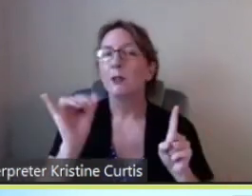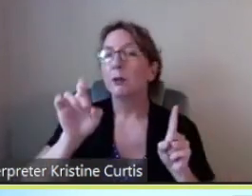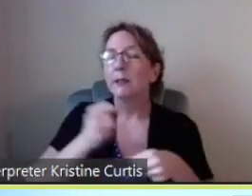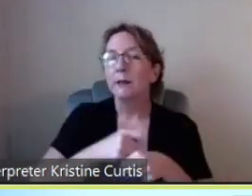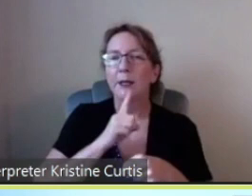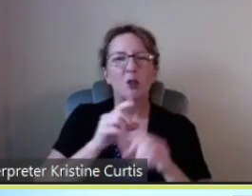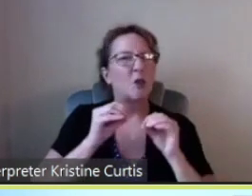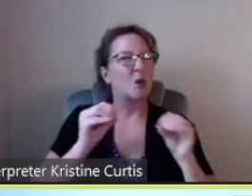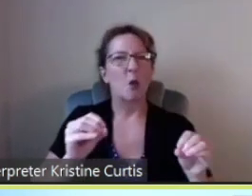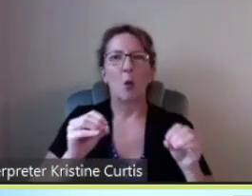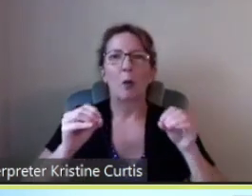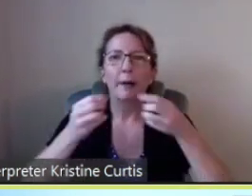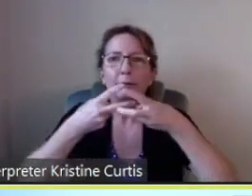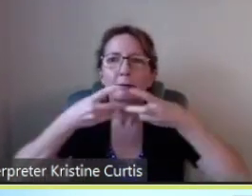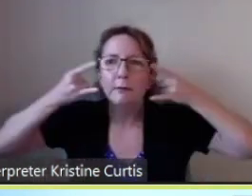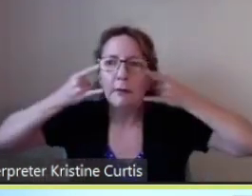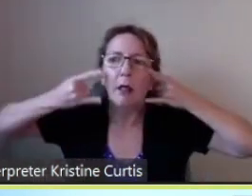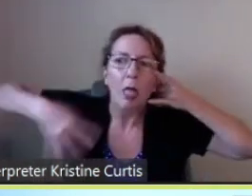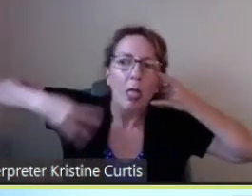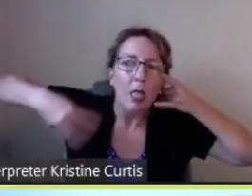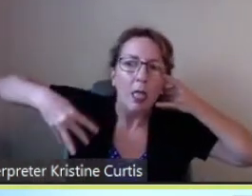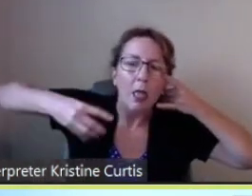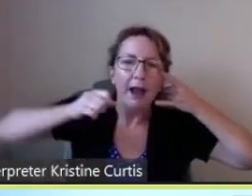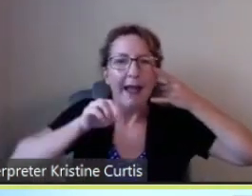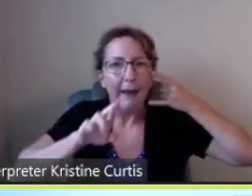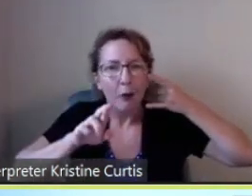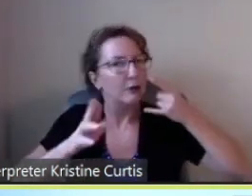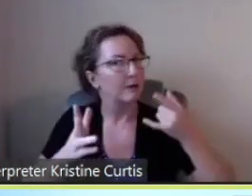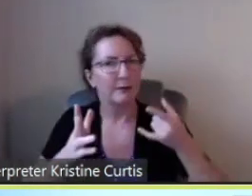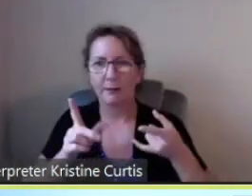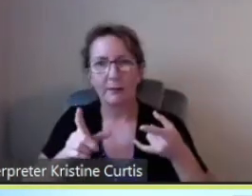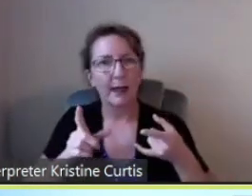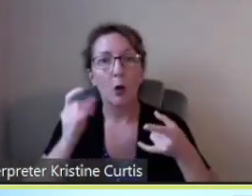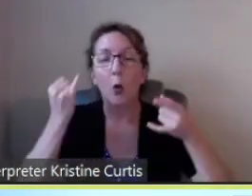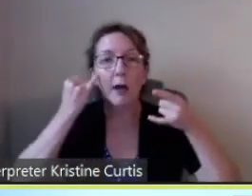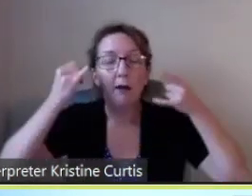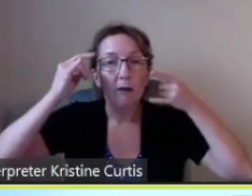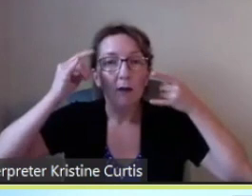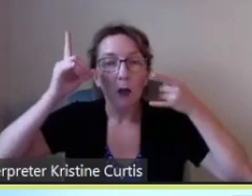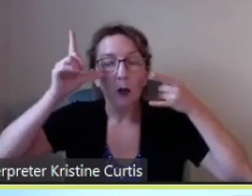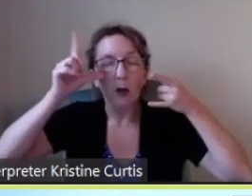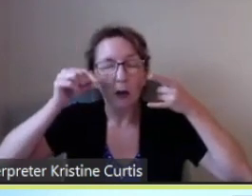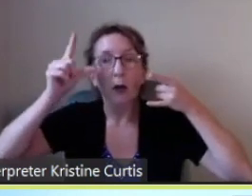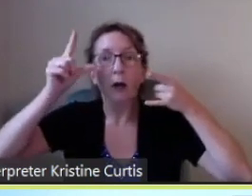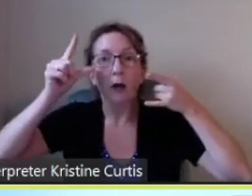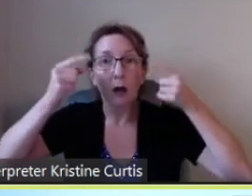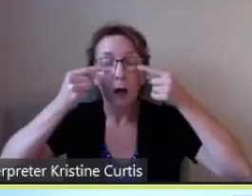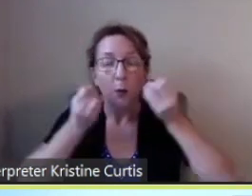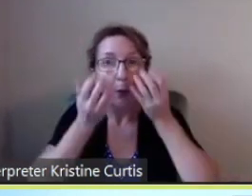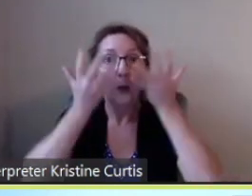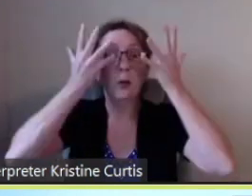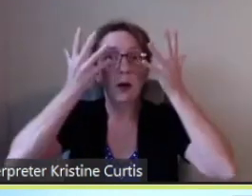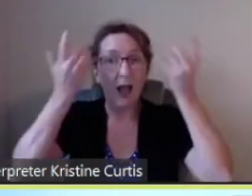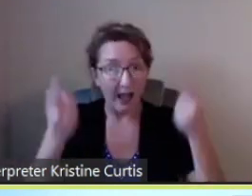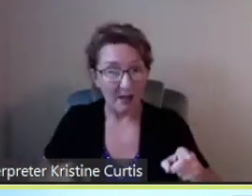air leakage. And we can test that by checking whether we will blink or whether there will be fog on our glasses when we